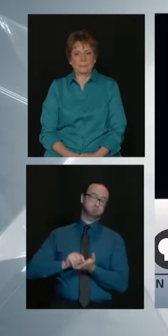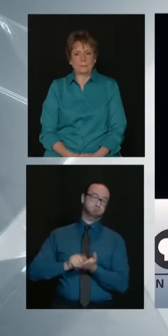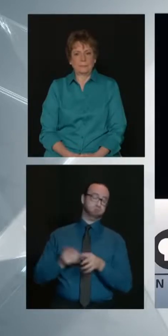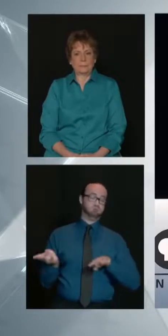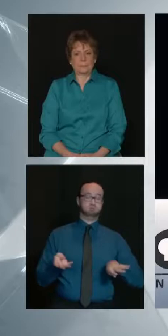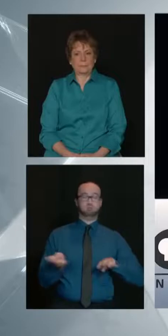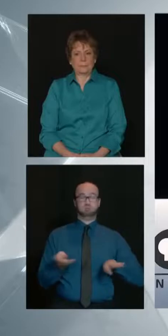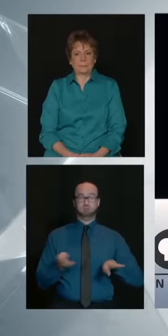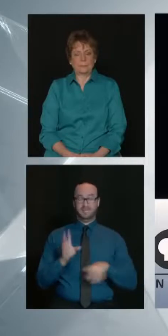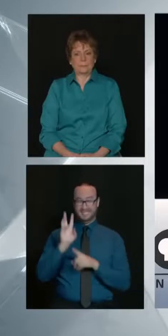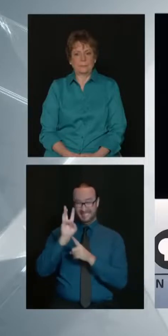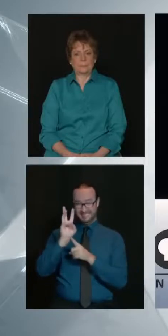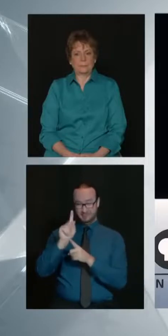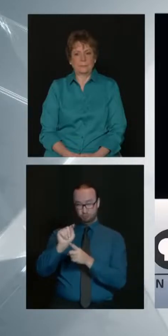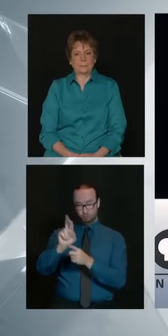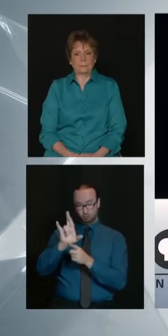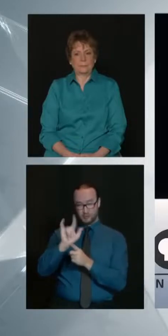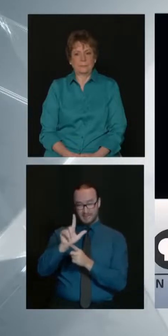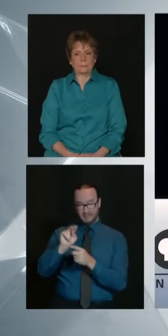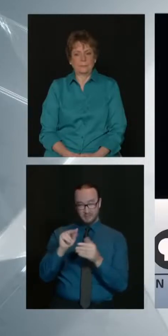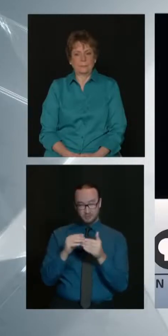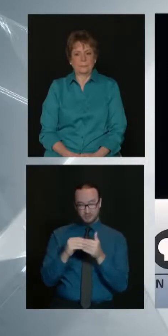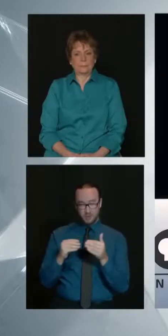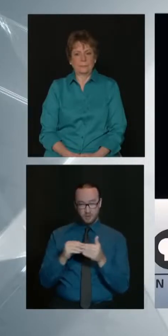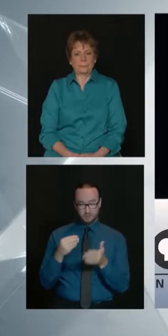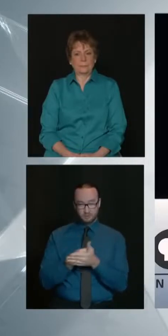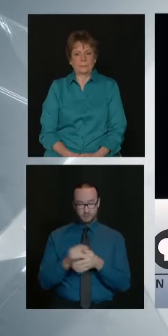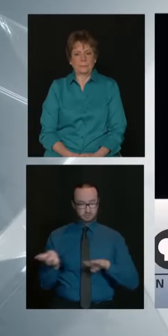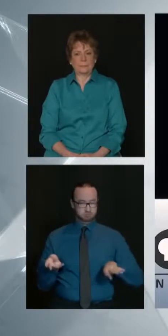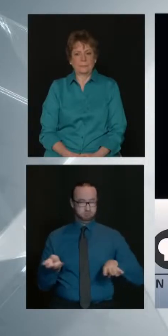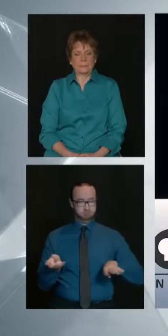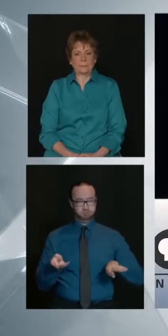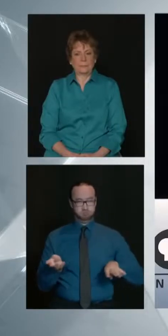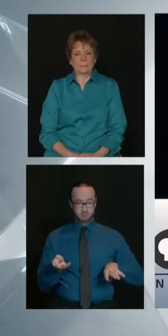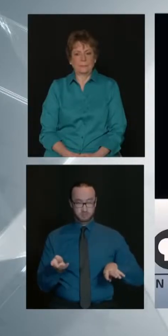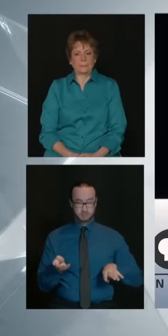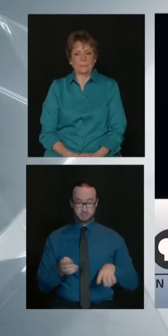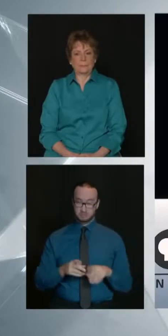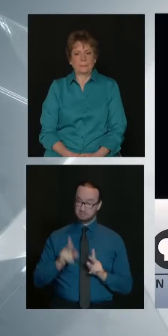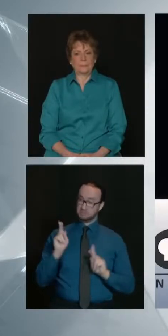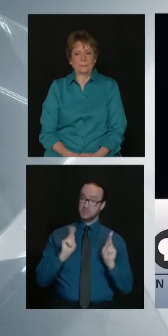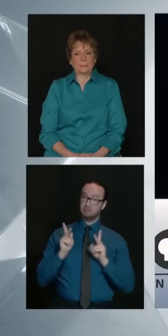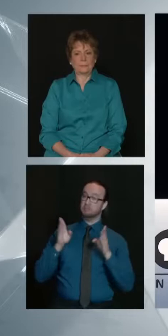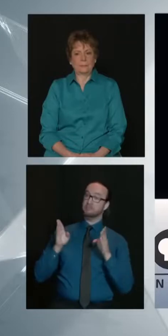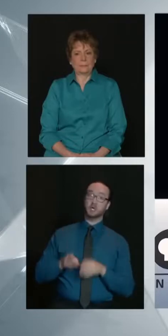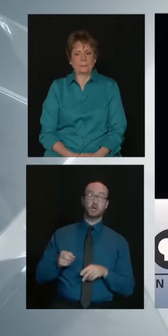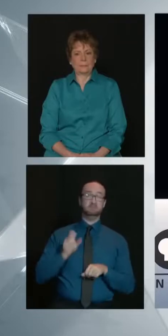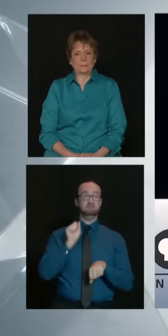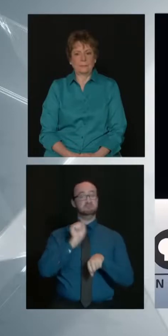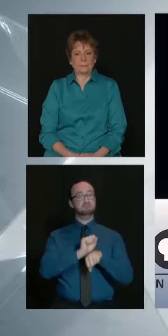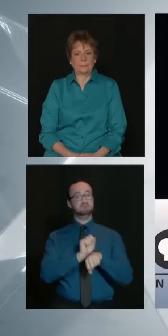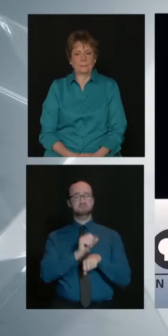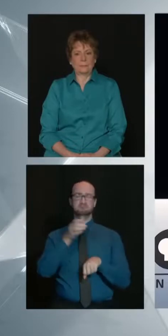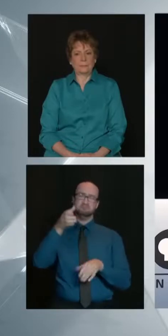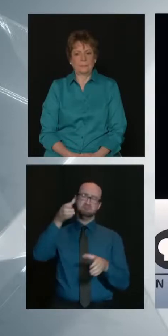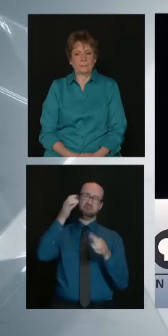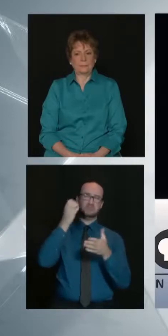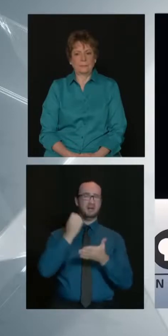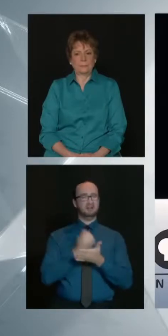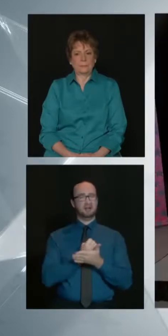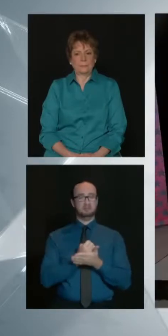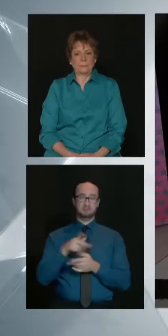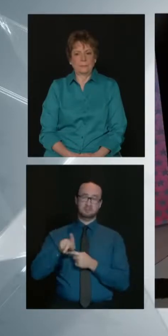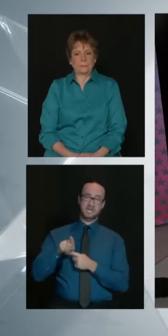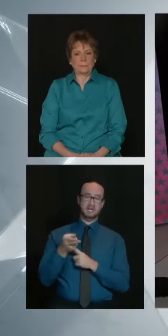quickly. The normal person understands this. PhD economists don't, apparently. Senators don't. But when you print $1 trillion, that